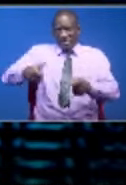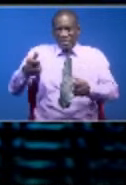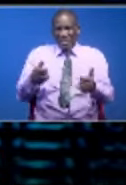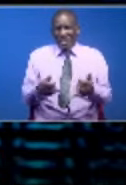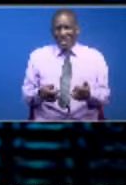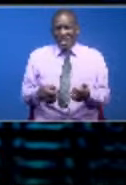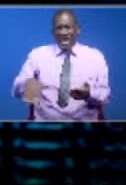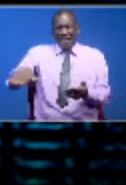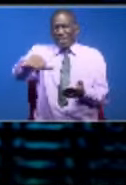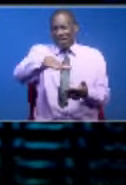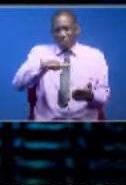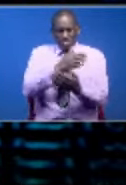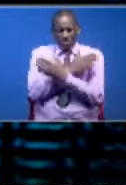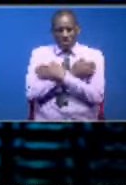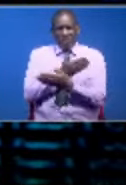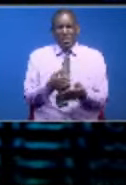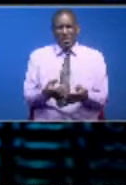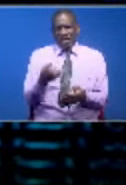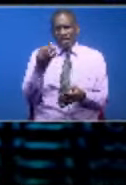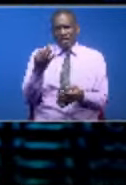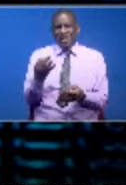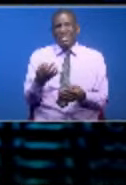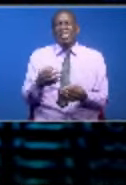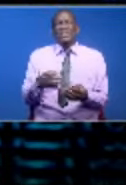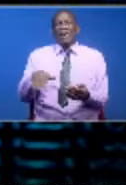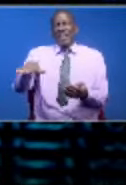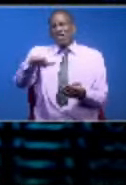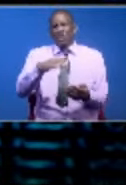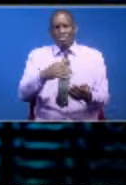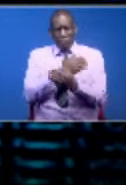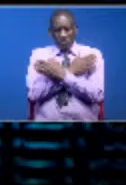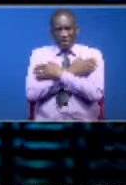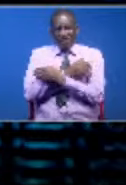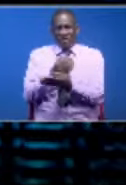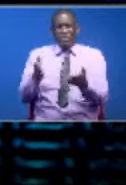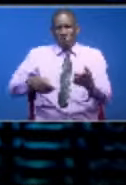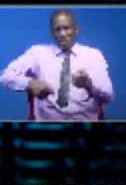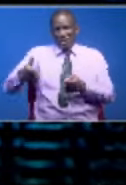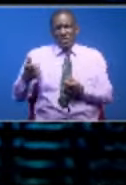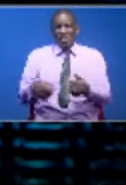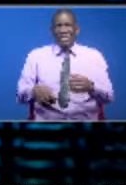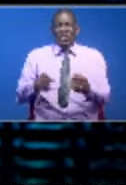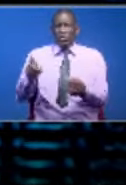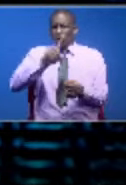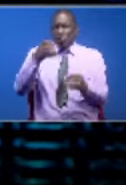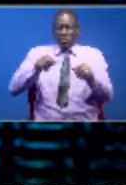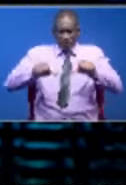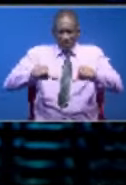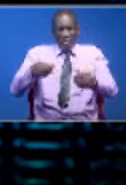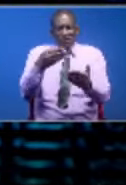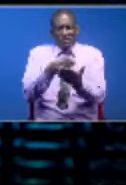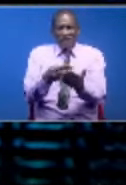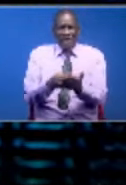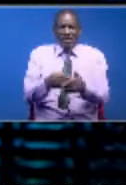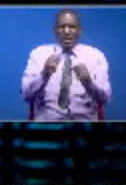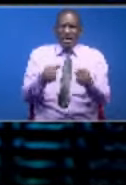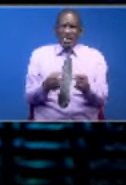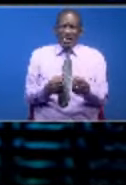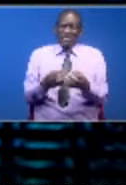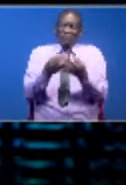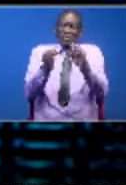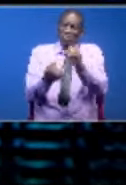environmentally friendly. They're green because they're all solar energy based. Now, where your question about sustainable finance, I would take the liberty to answer